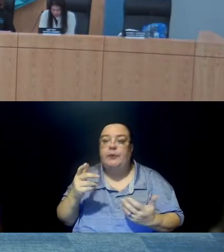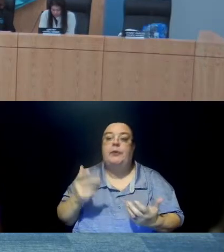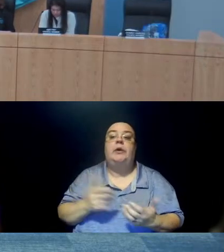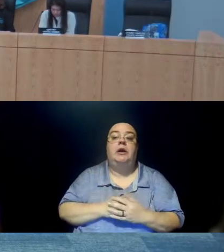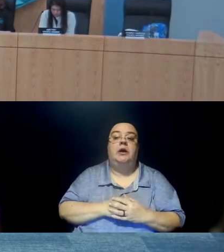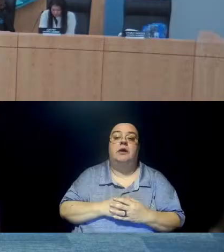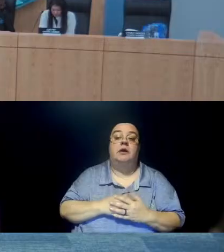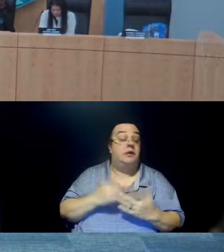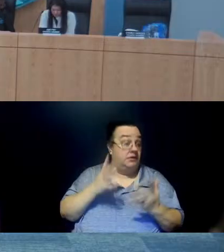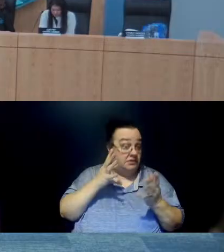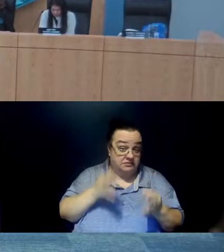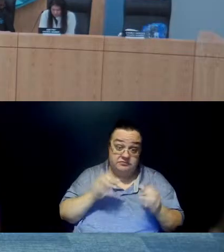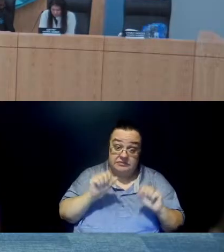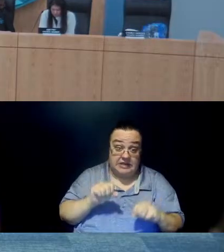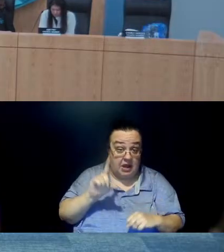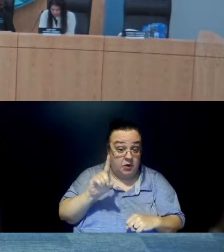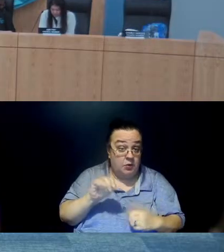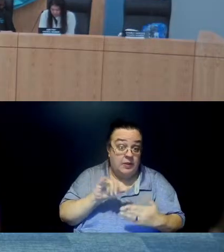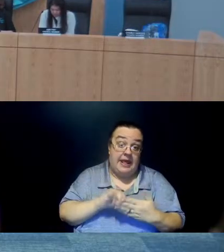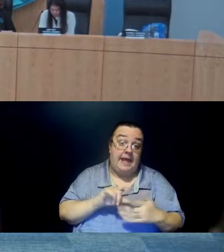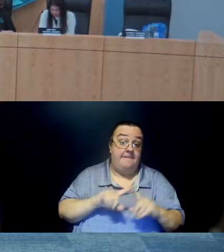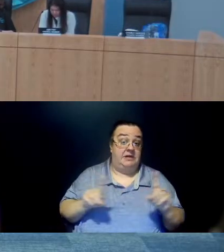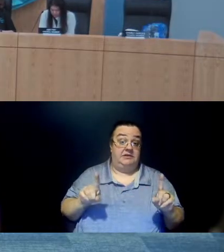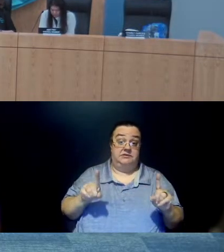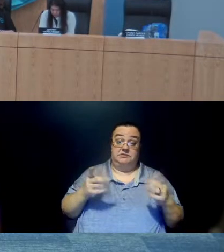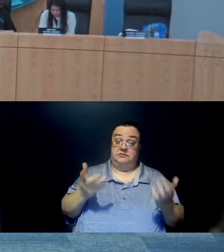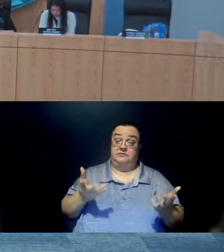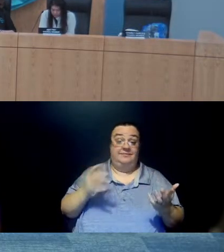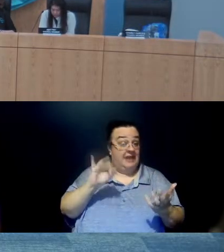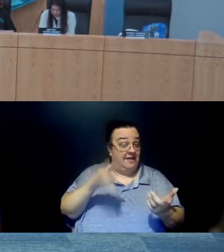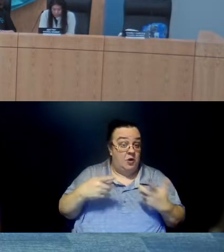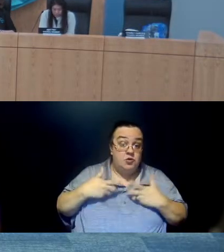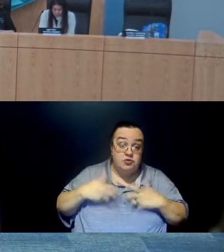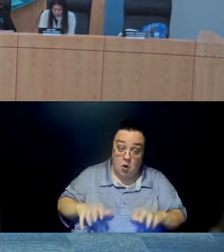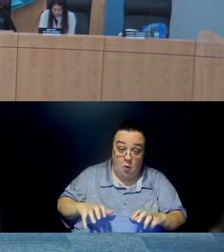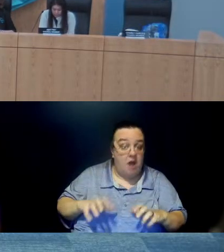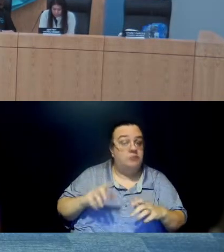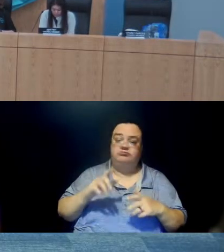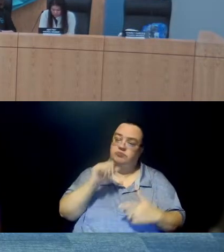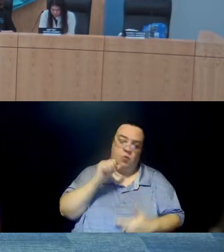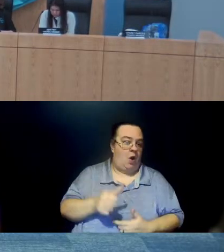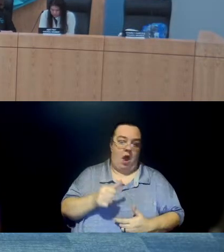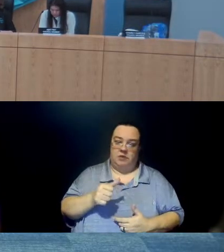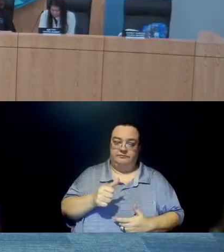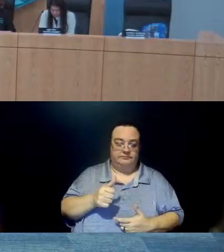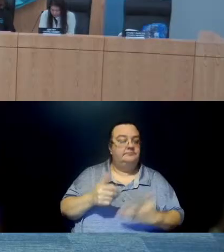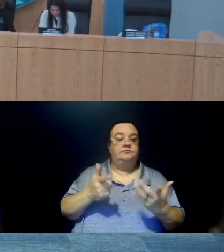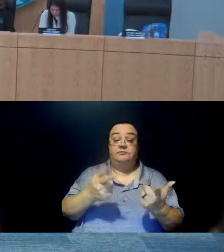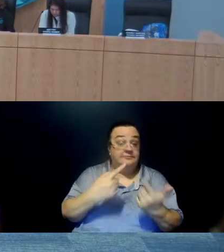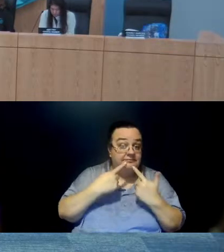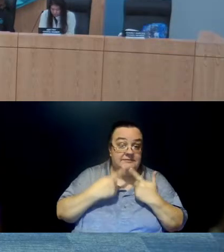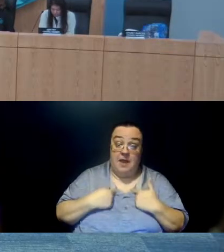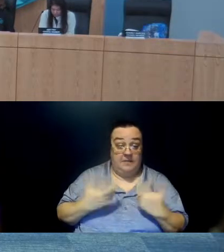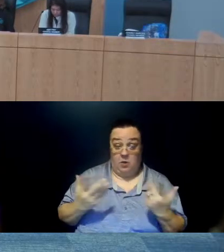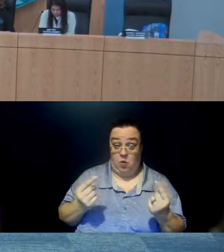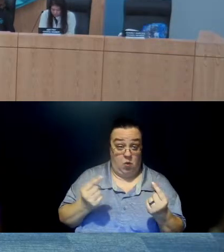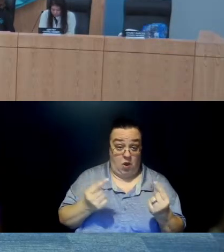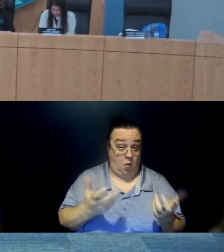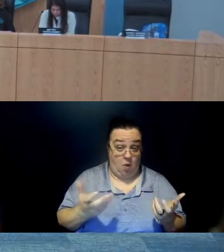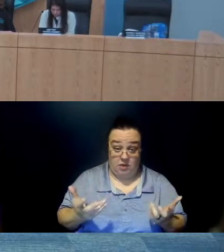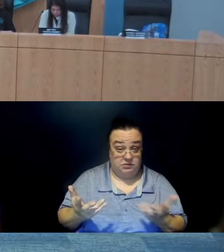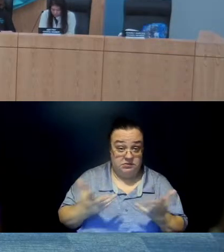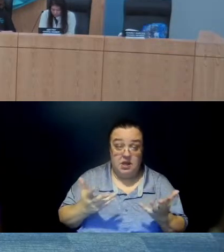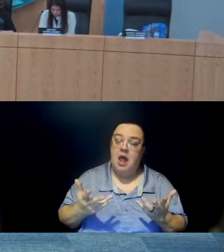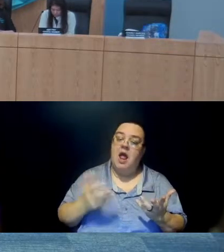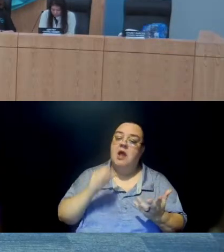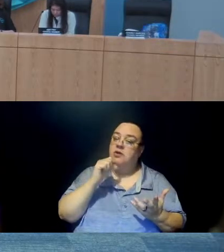We can certainly do that, but if you don't want to do it, we're not going to do it. So you tell me what you want to do, and don't take